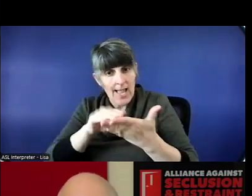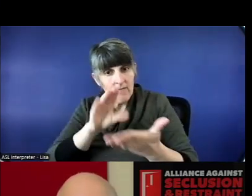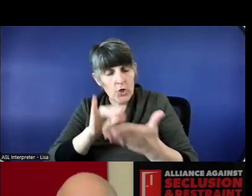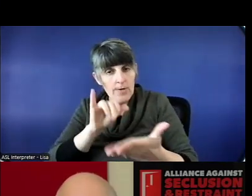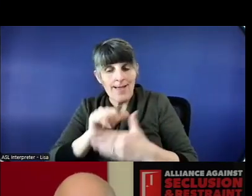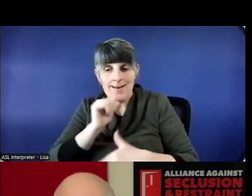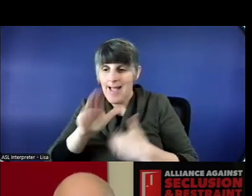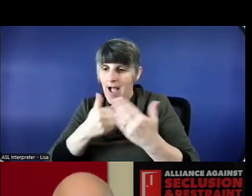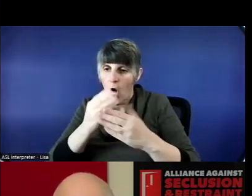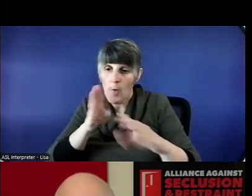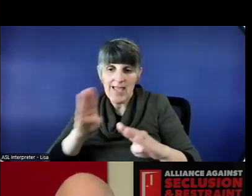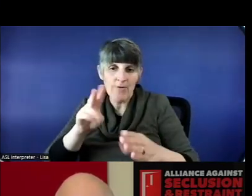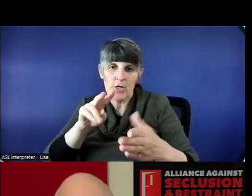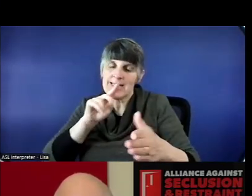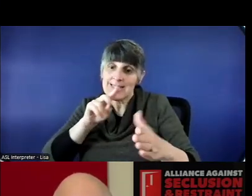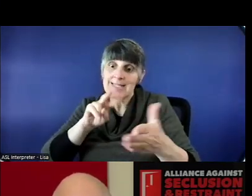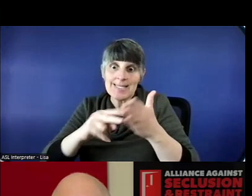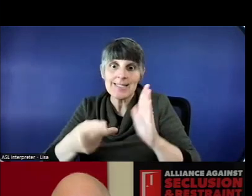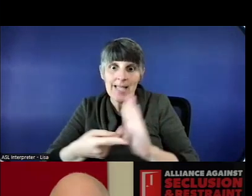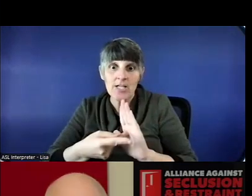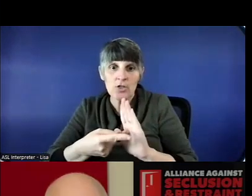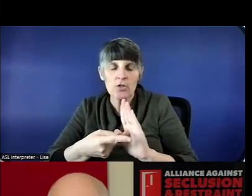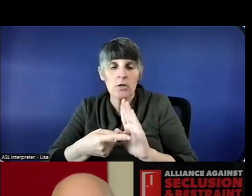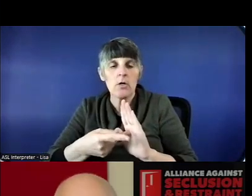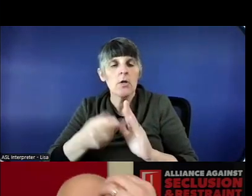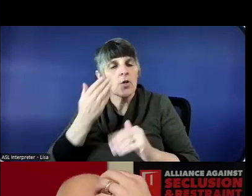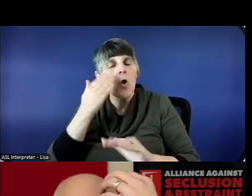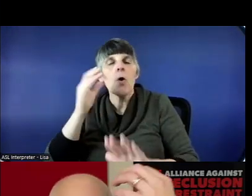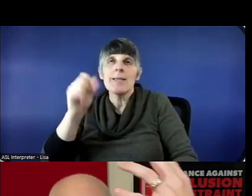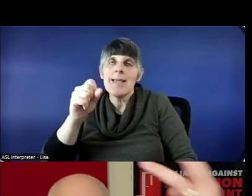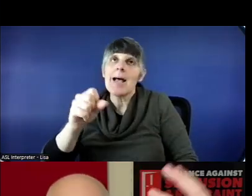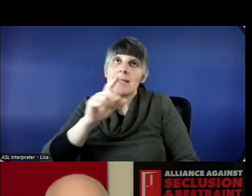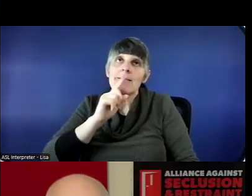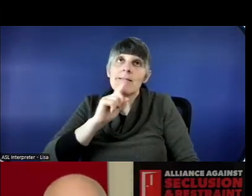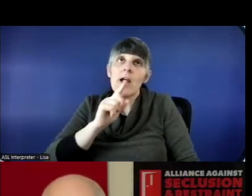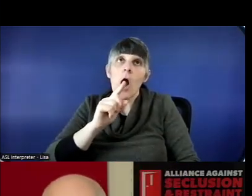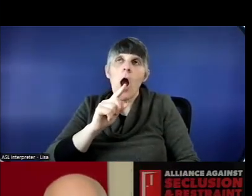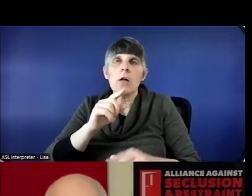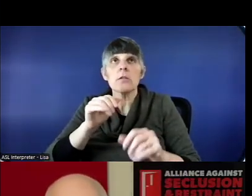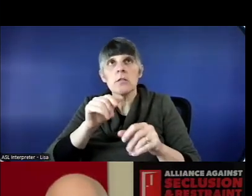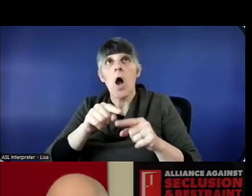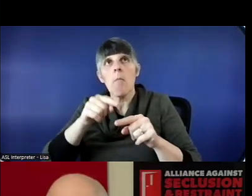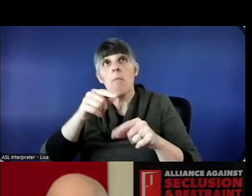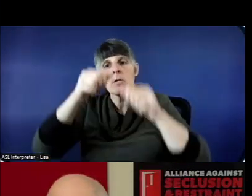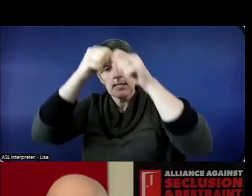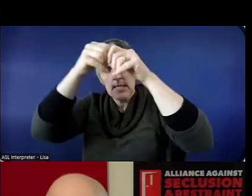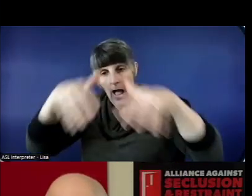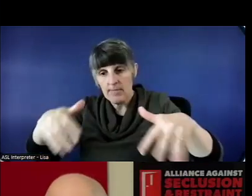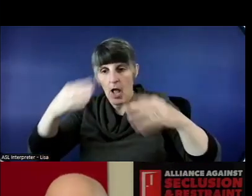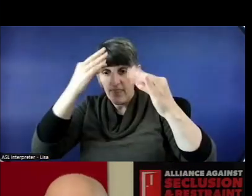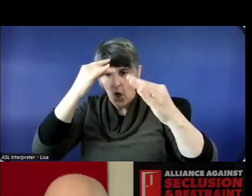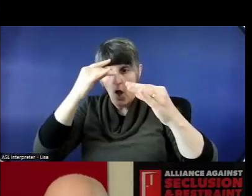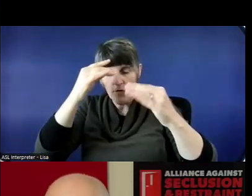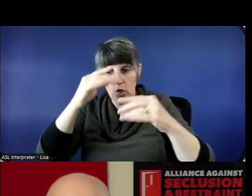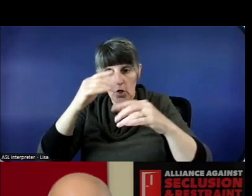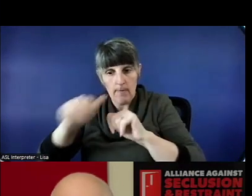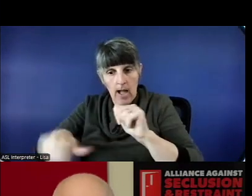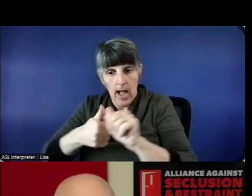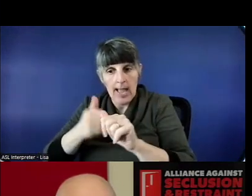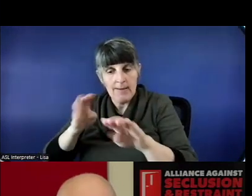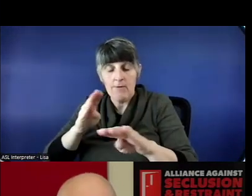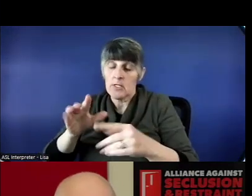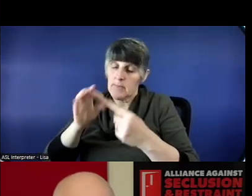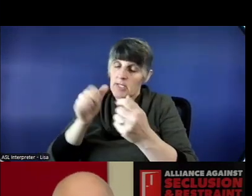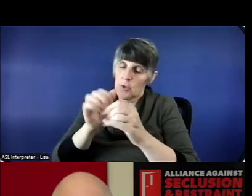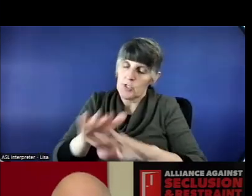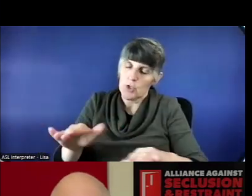not all behavior is intentional, that there are kind of yes, there are kind of top-down thoughtful behaviors, but a lot of our behavior, especially with children, especially